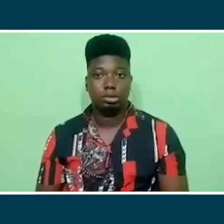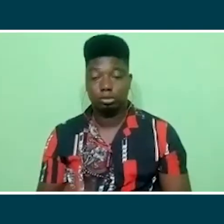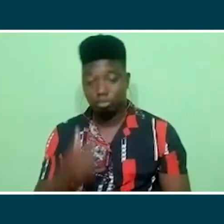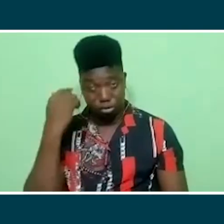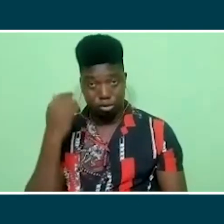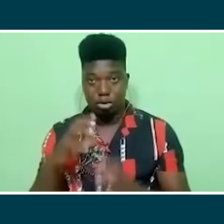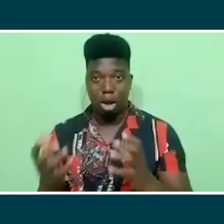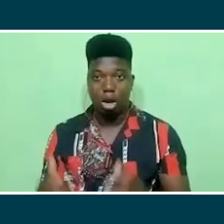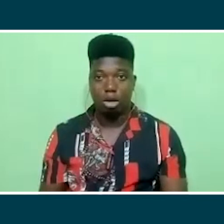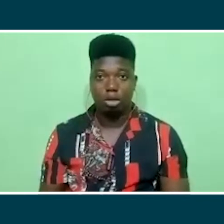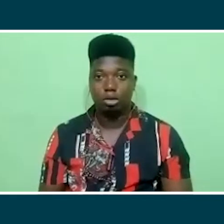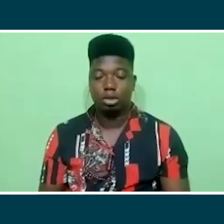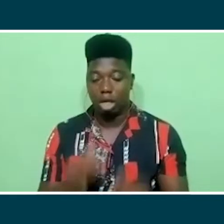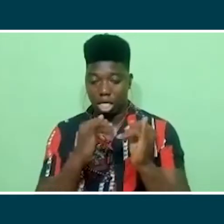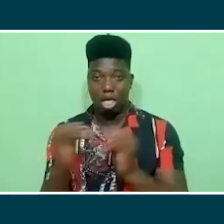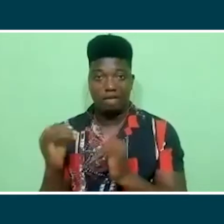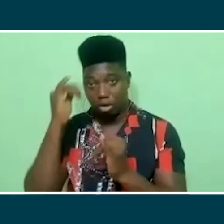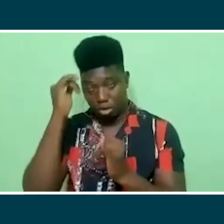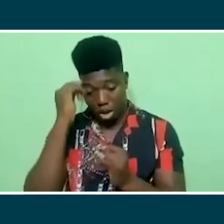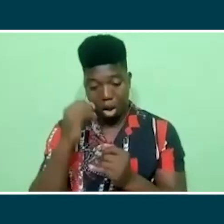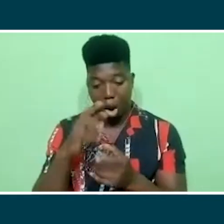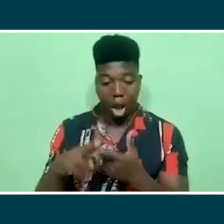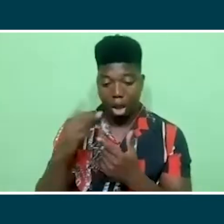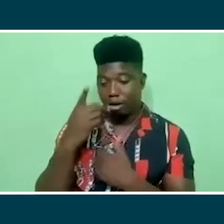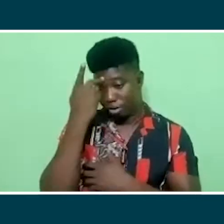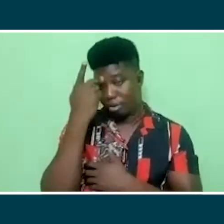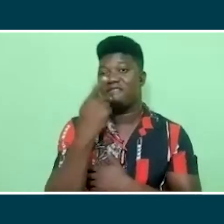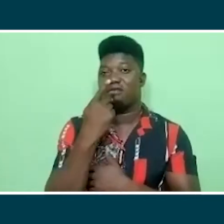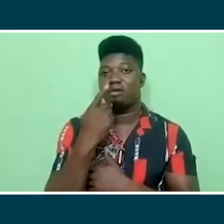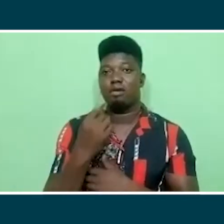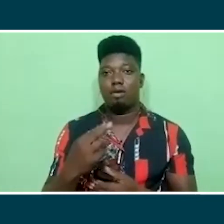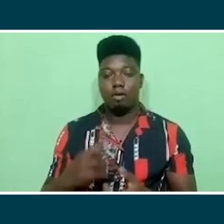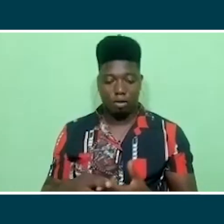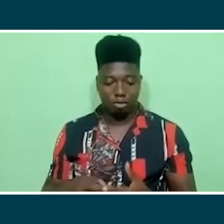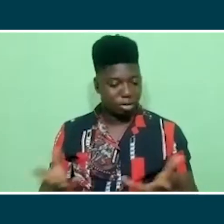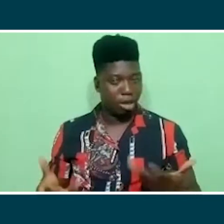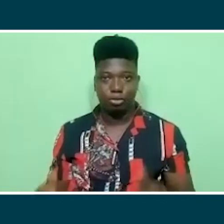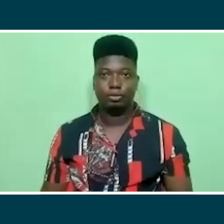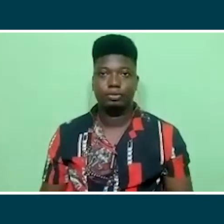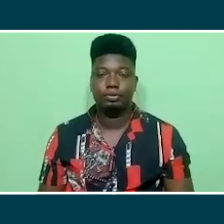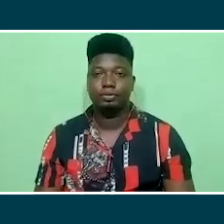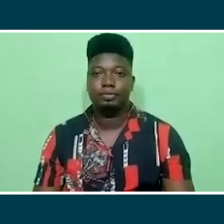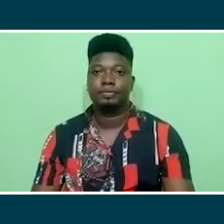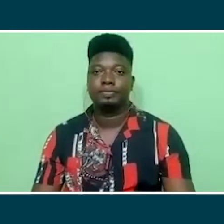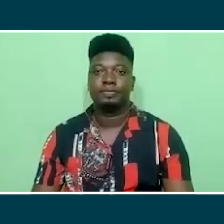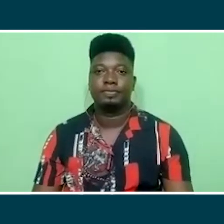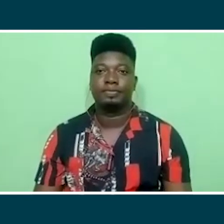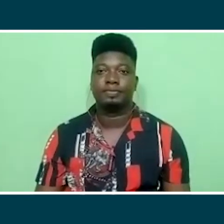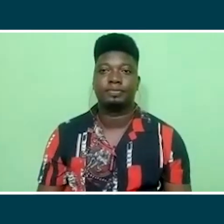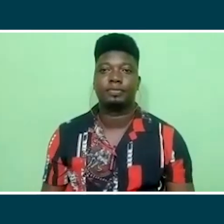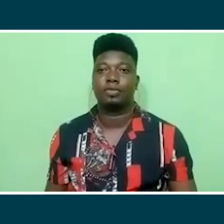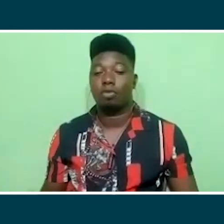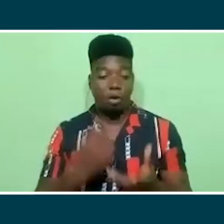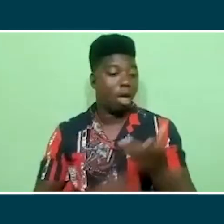than the individual or their parents or their social circle. Yes. Oh, what an amazing